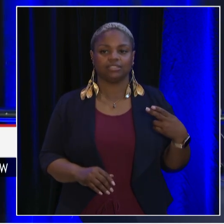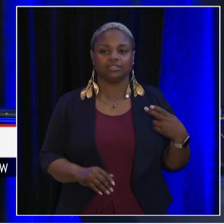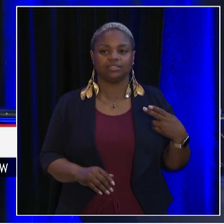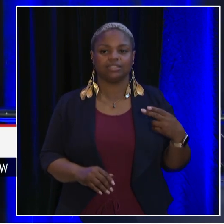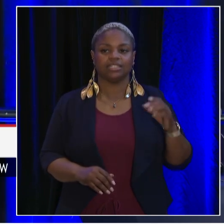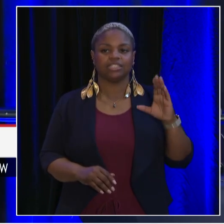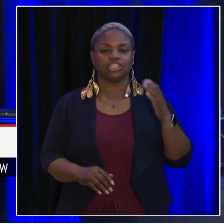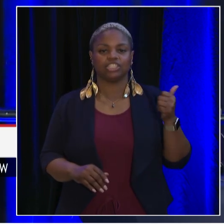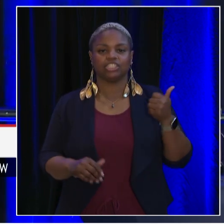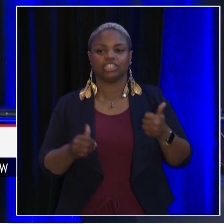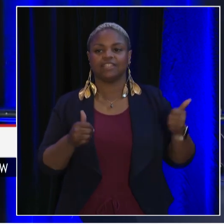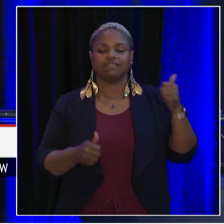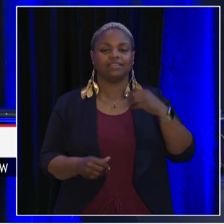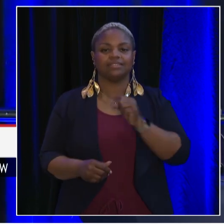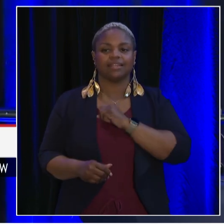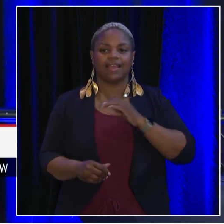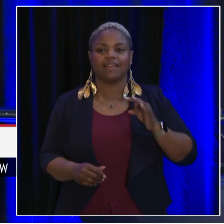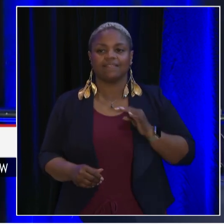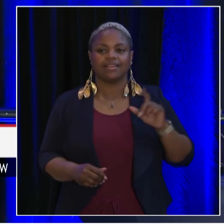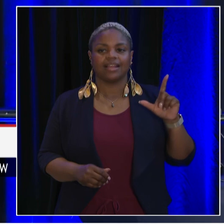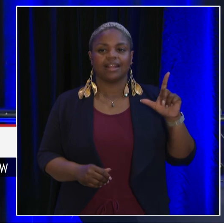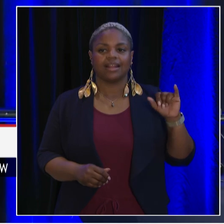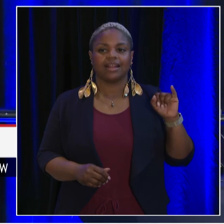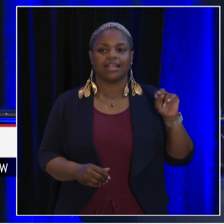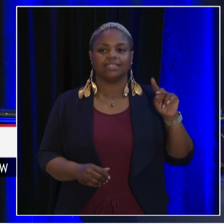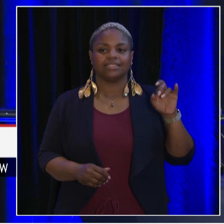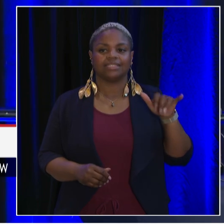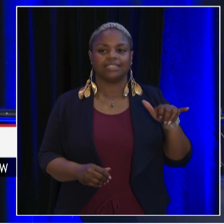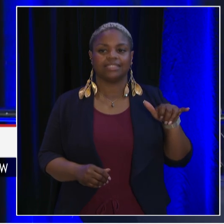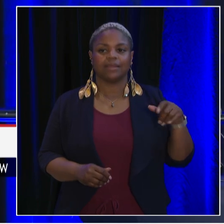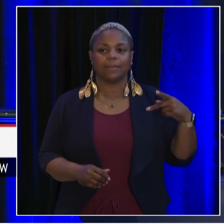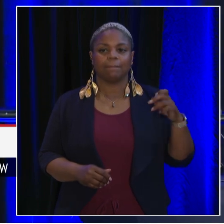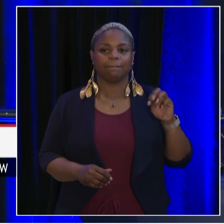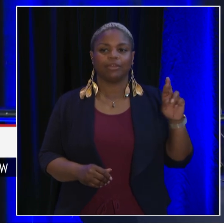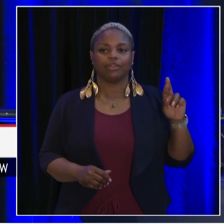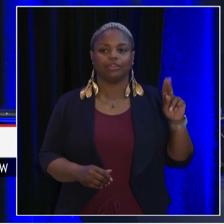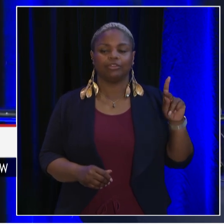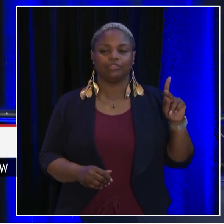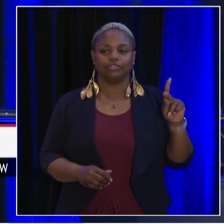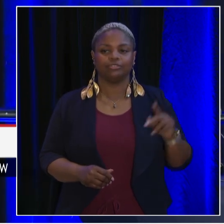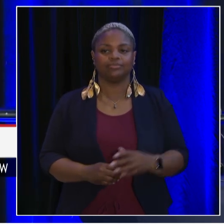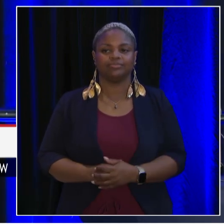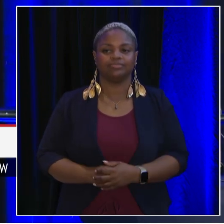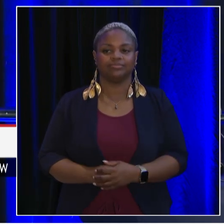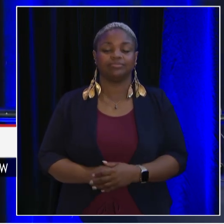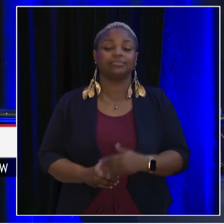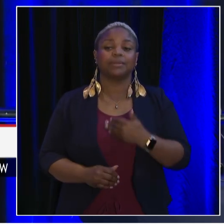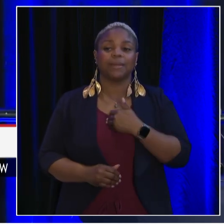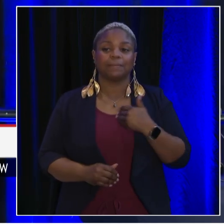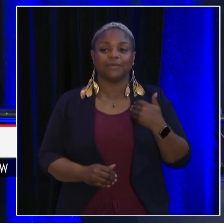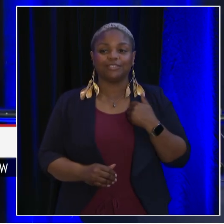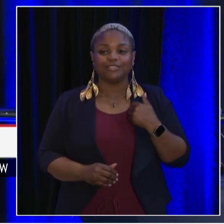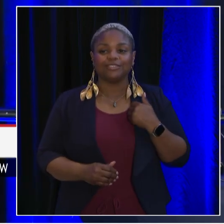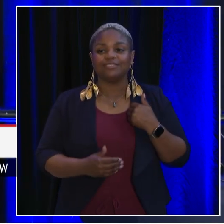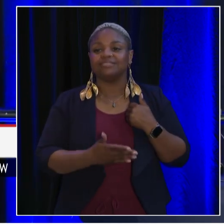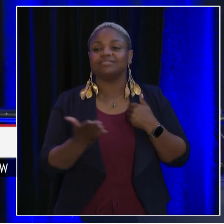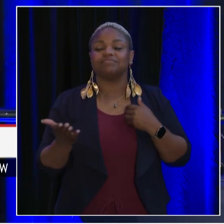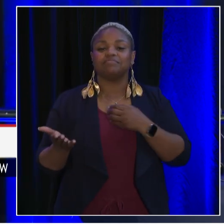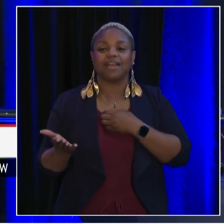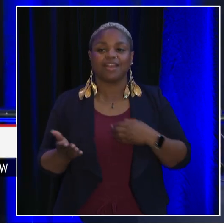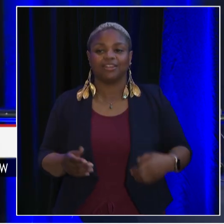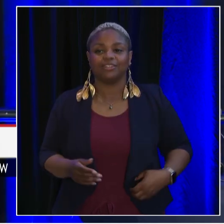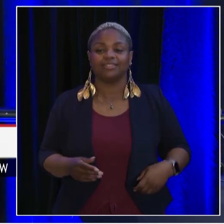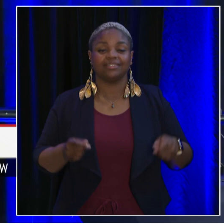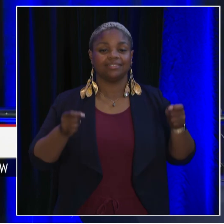President is with us today, Dr. Maurice Eddington. Members of the Mayor's Cabinet, please stand if you are with us, members of the